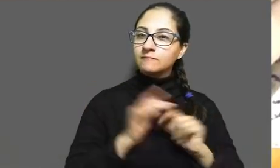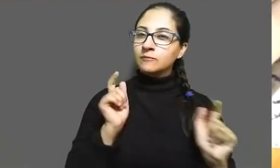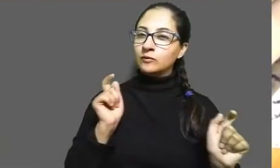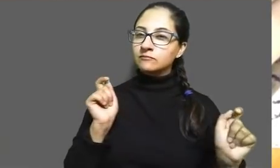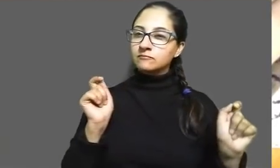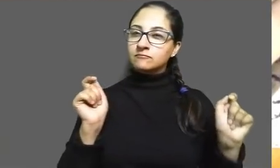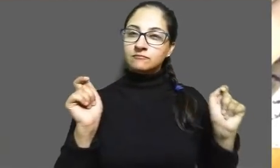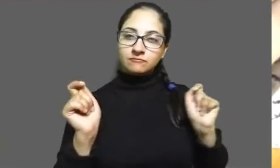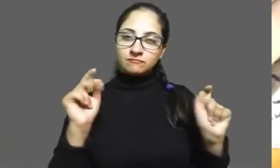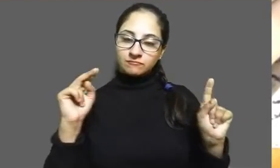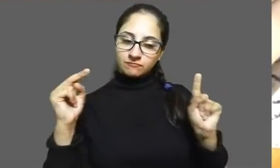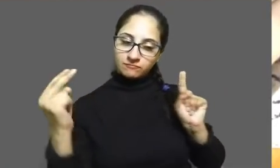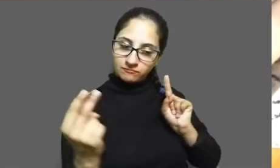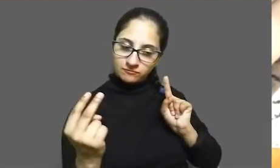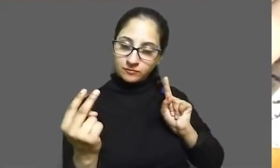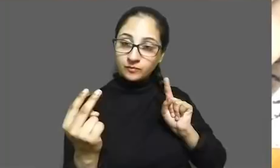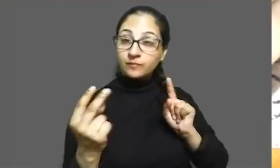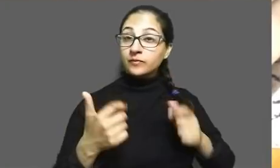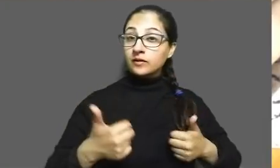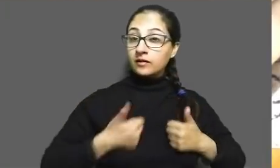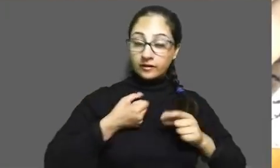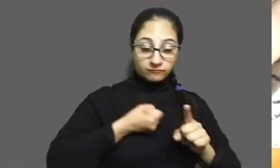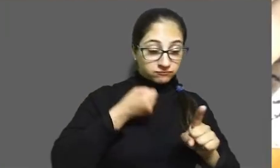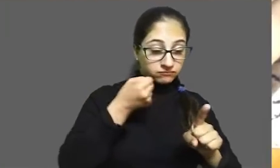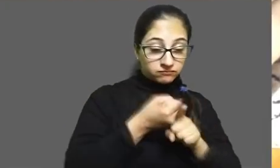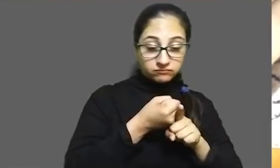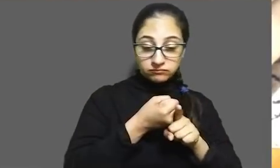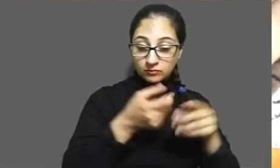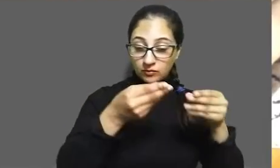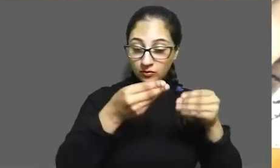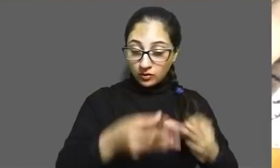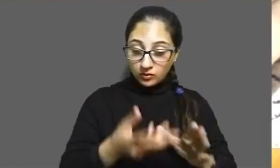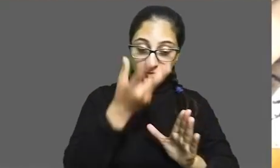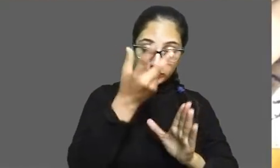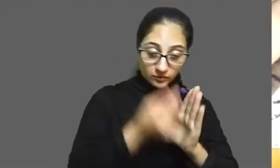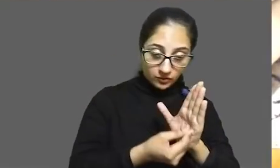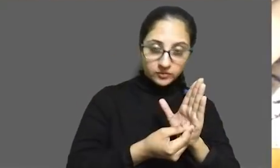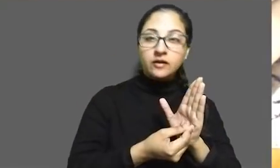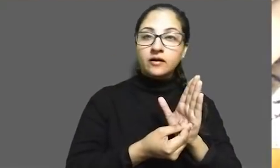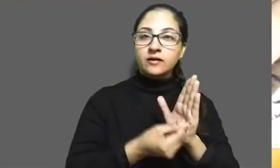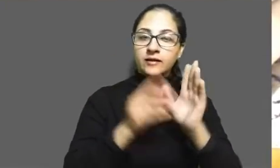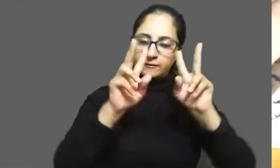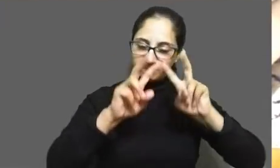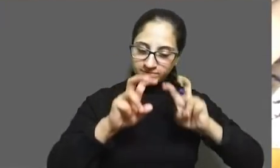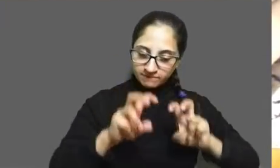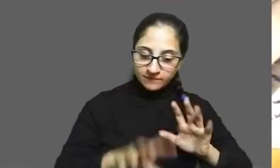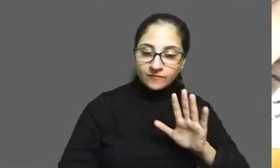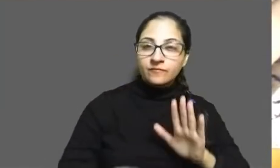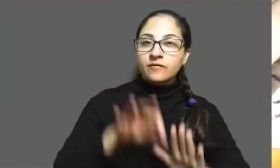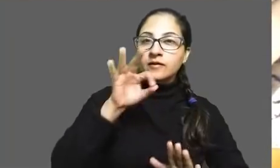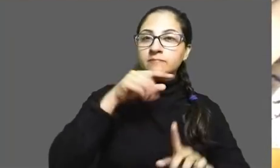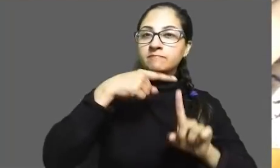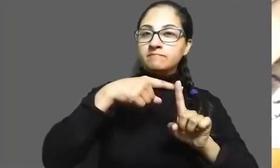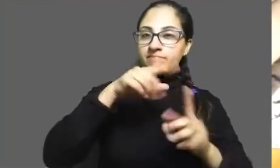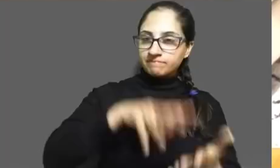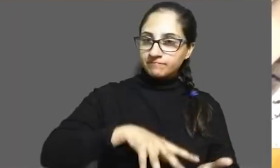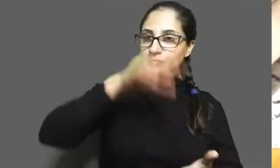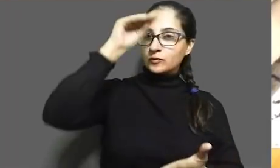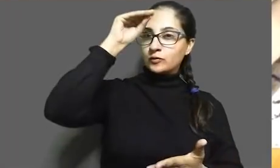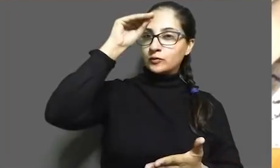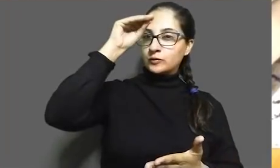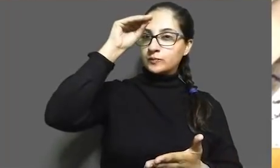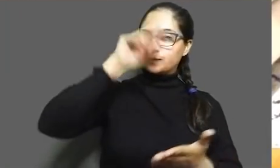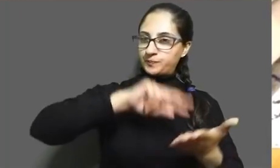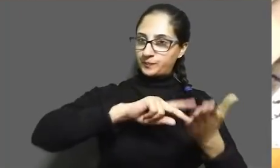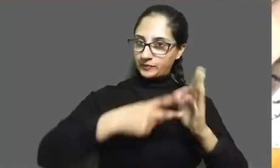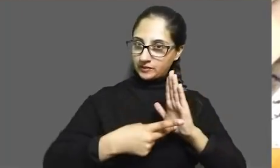find meaning from it, and with the strength of our faith, move forward confidently, not just through the